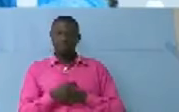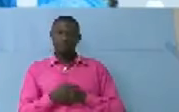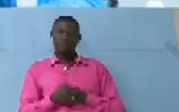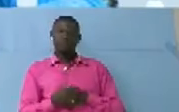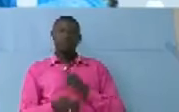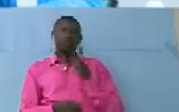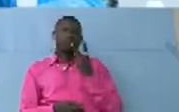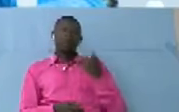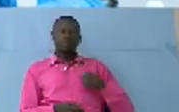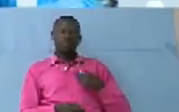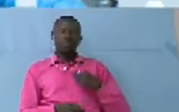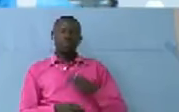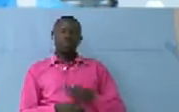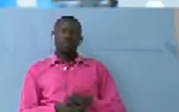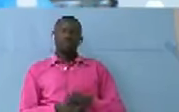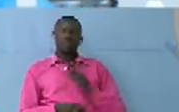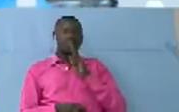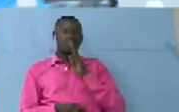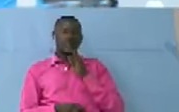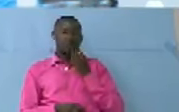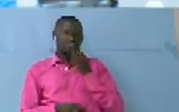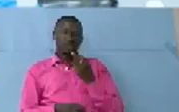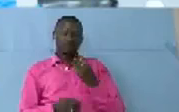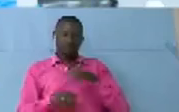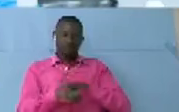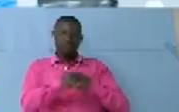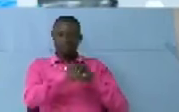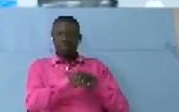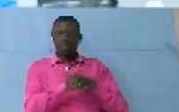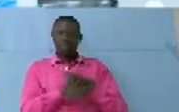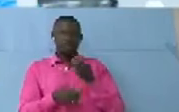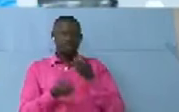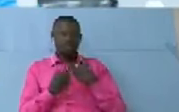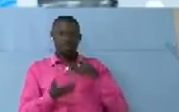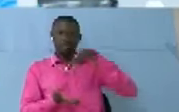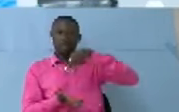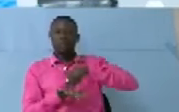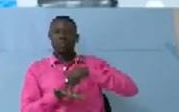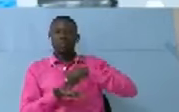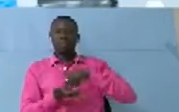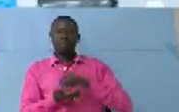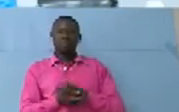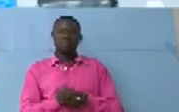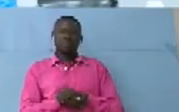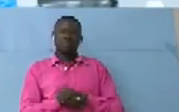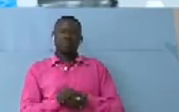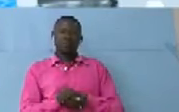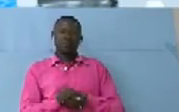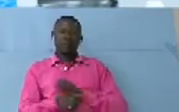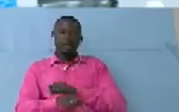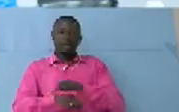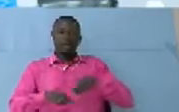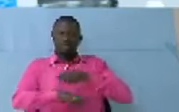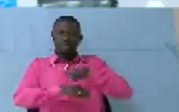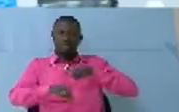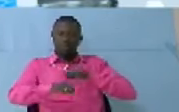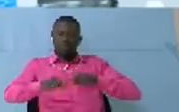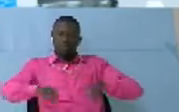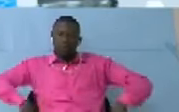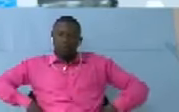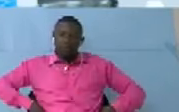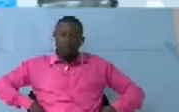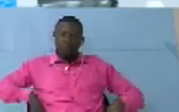the two people that told me stand. I am blue sitting corner. He tied my hands behind